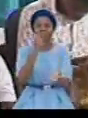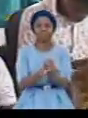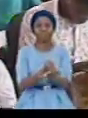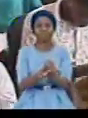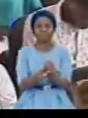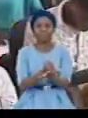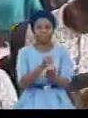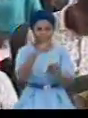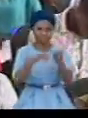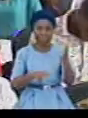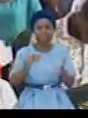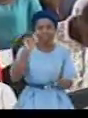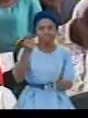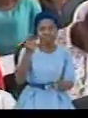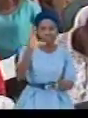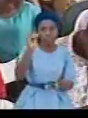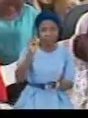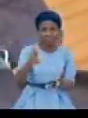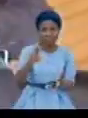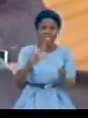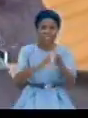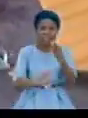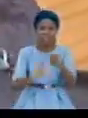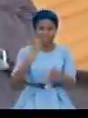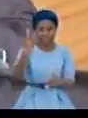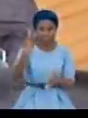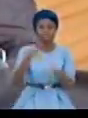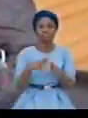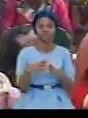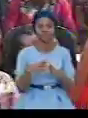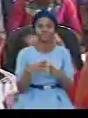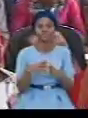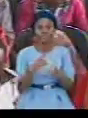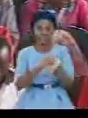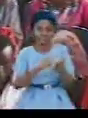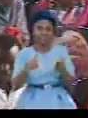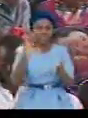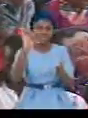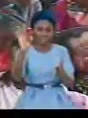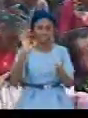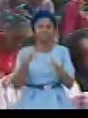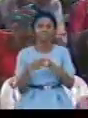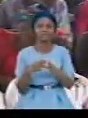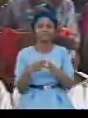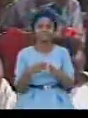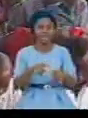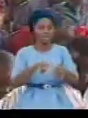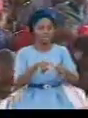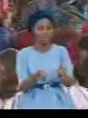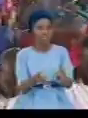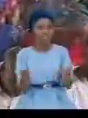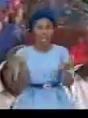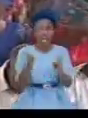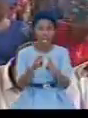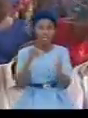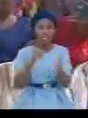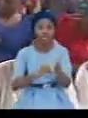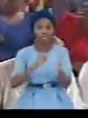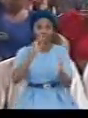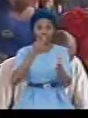2. 1 Corinthians chapter 2, we're looking at verse 9. But as it is